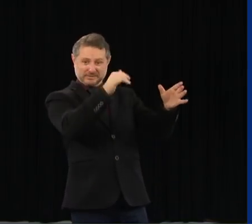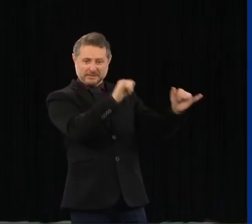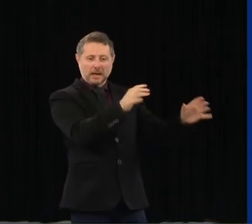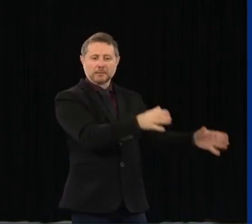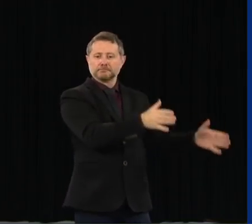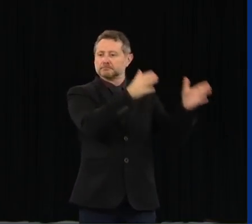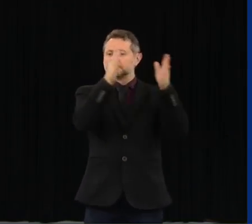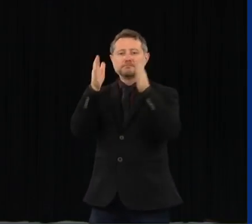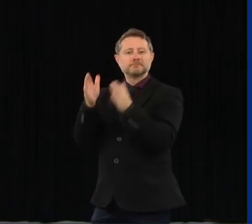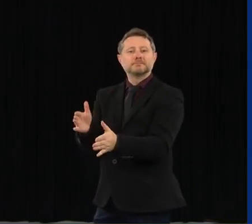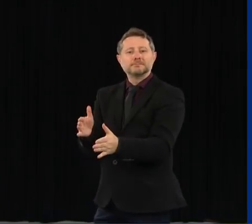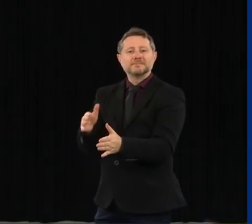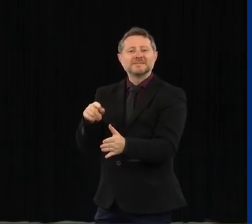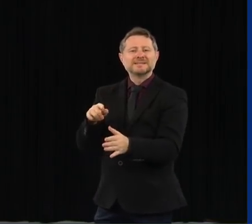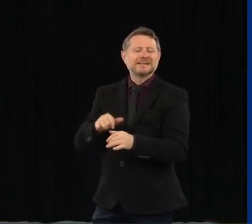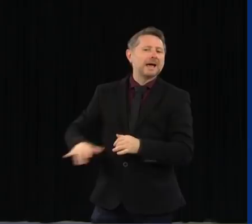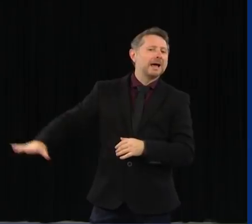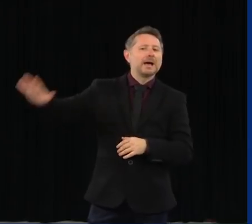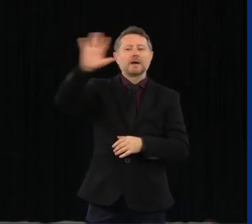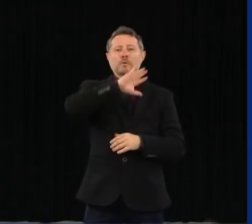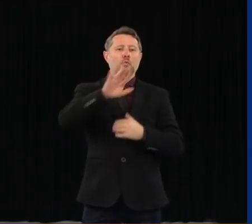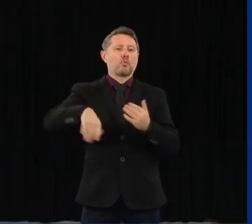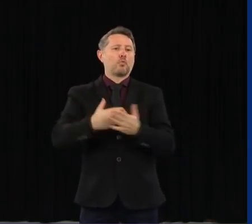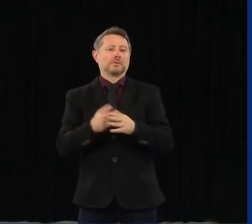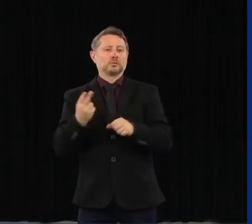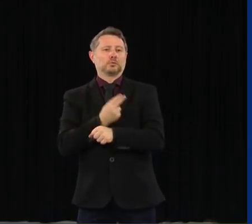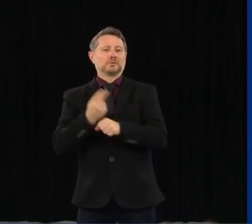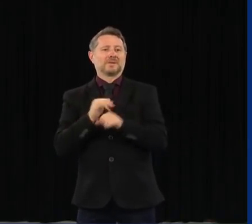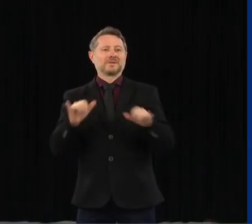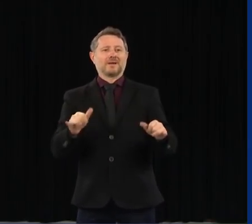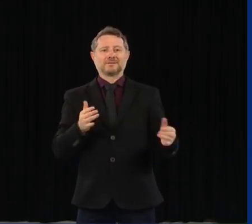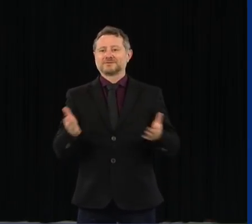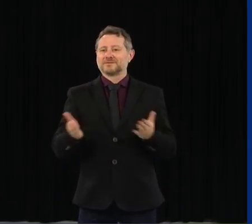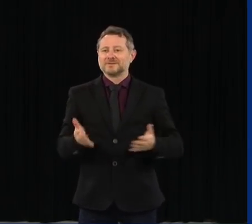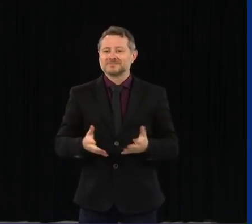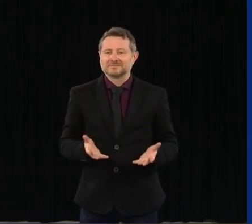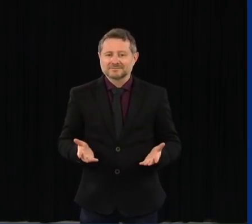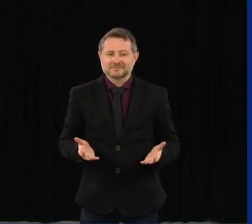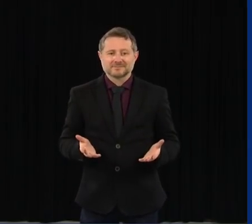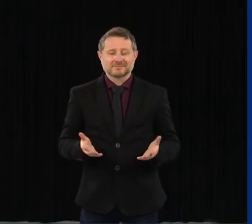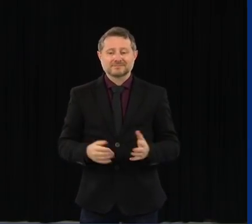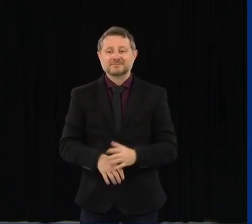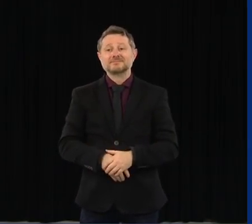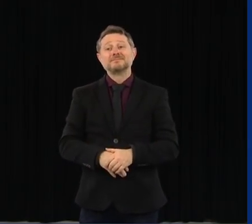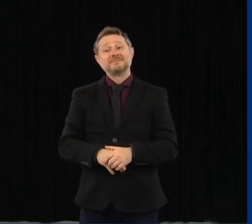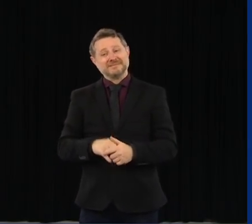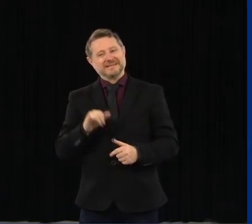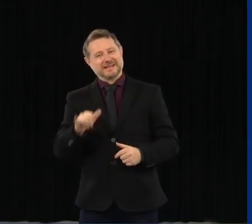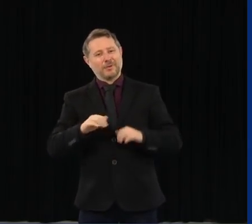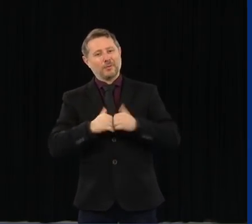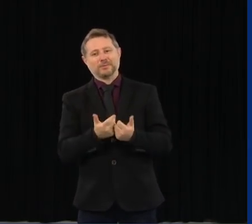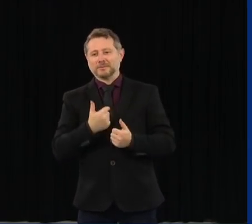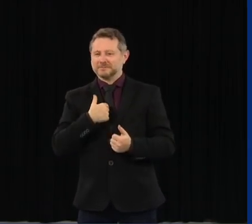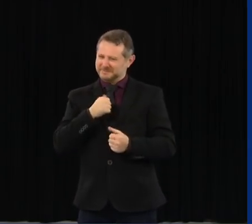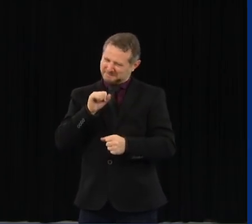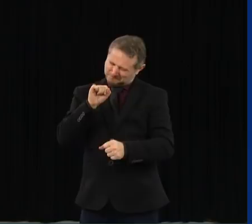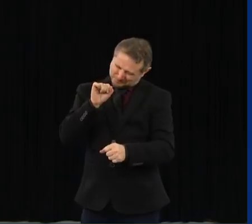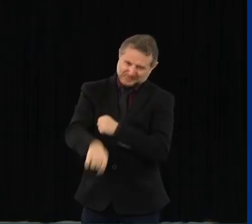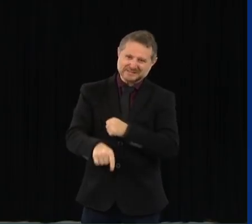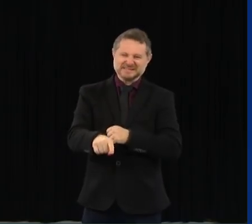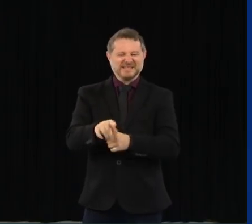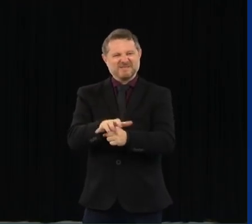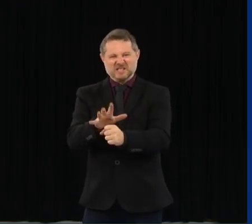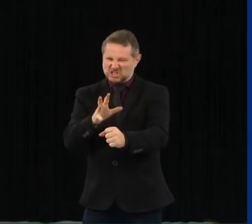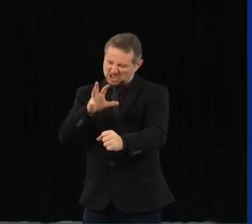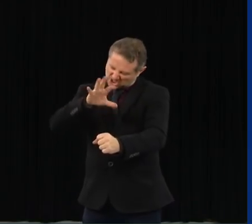Systematize that generosity, that charity, and that expertise. And that's how we beat this damn virus as it marches across